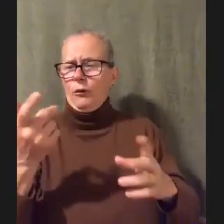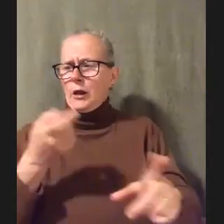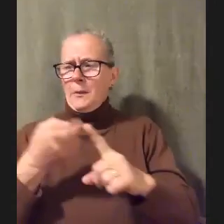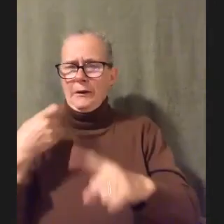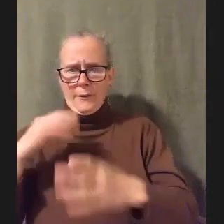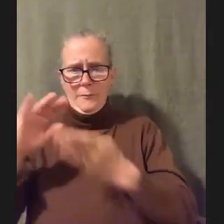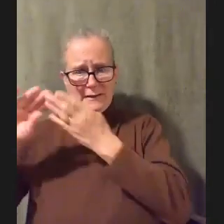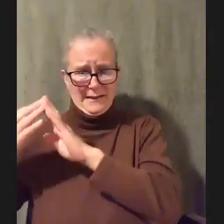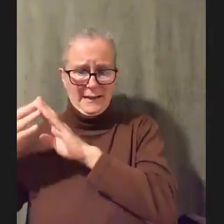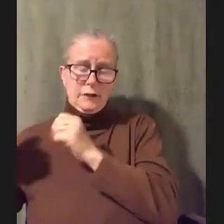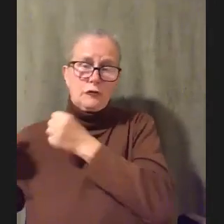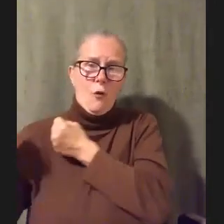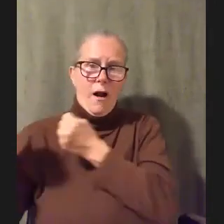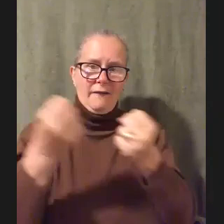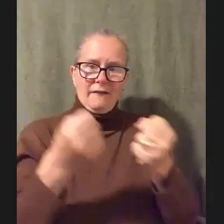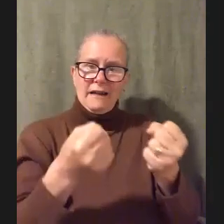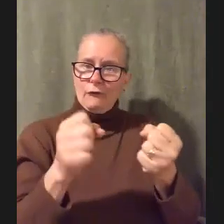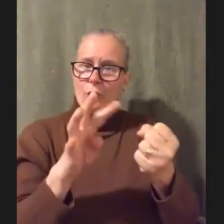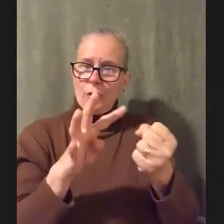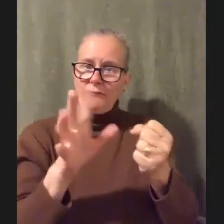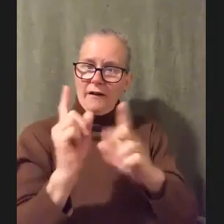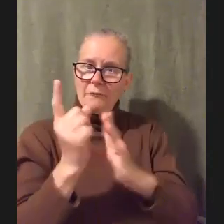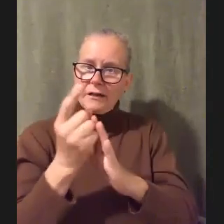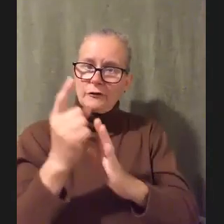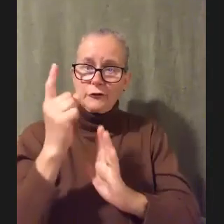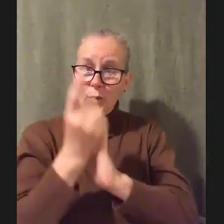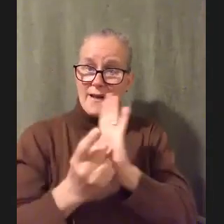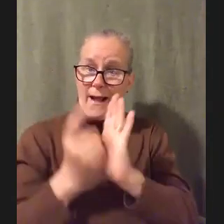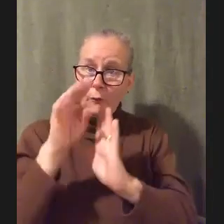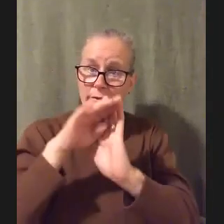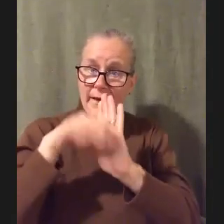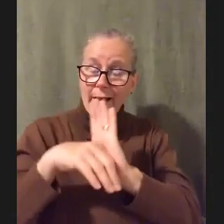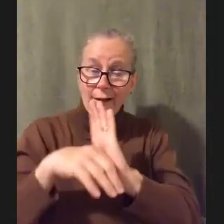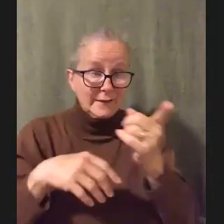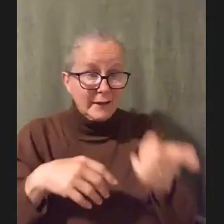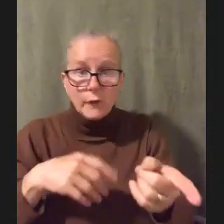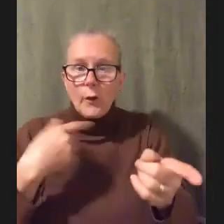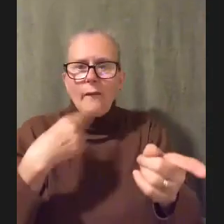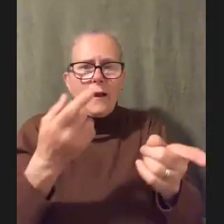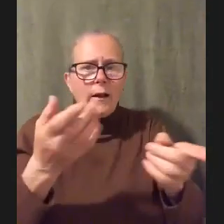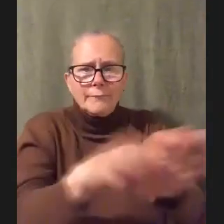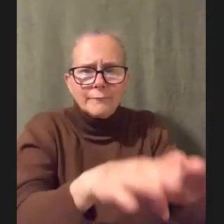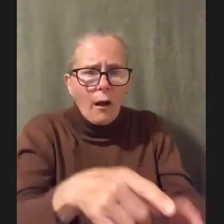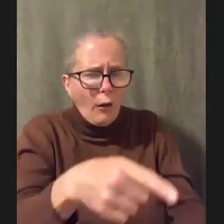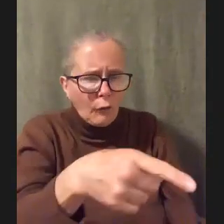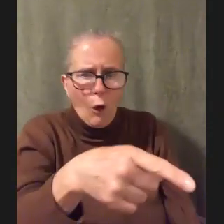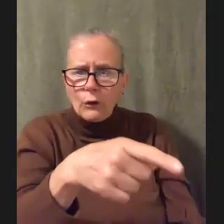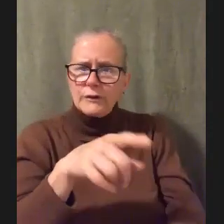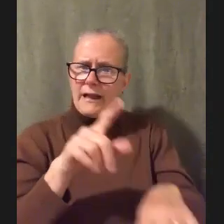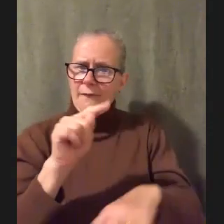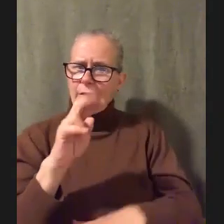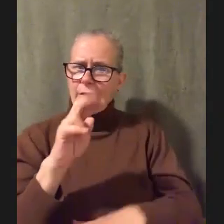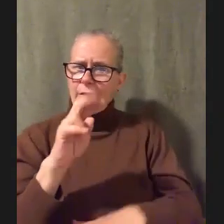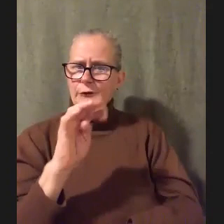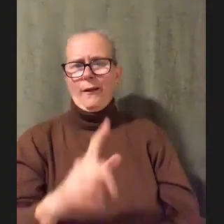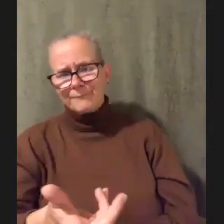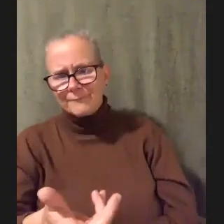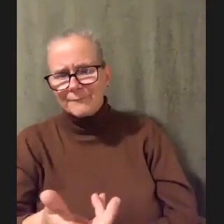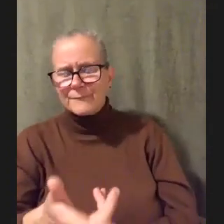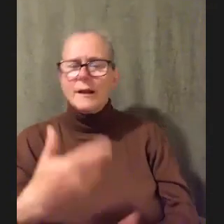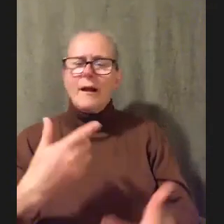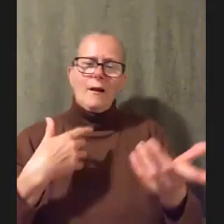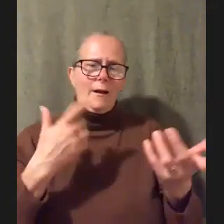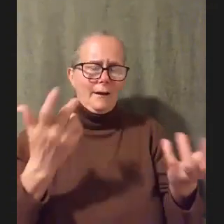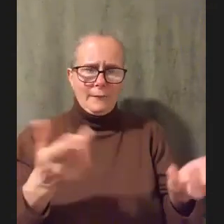settings, driving 45 minutes to an hour and a half to get somewhere. And then the trailhead was closed. This was identified. Washington Trails